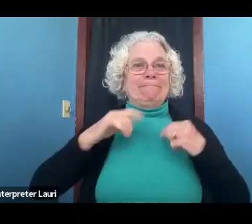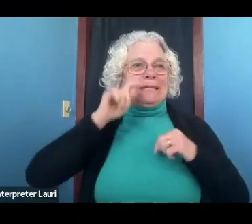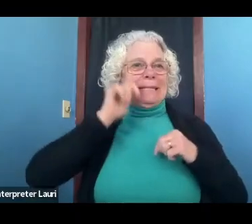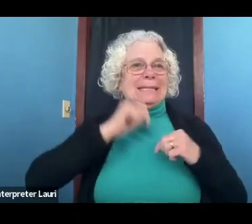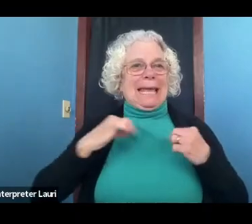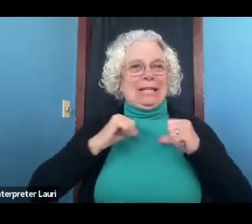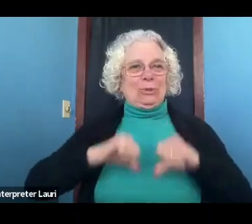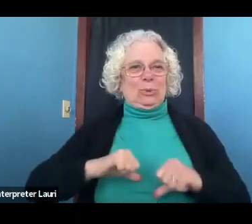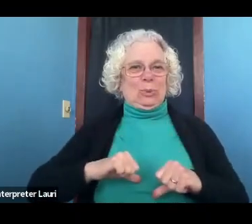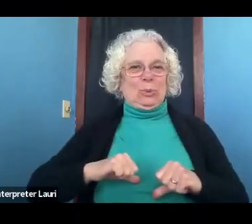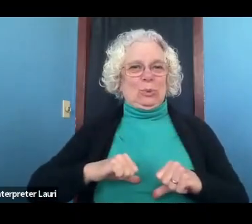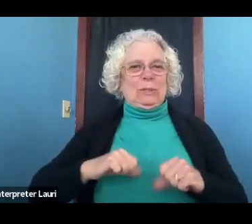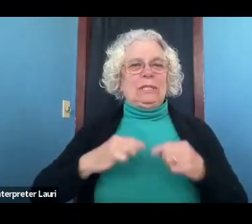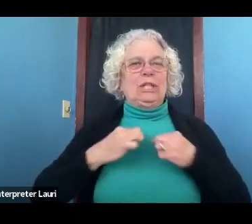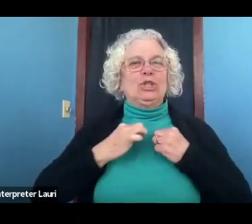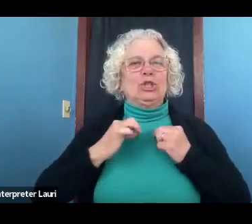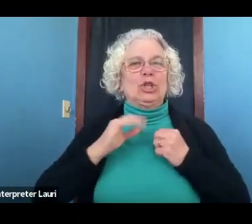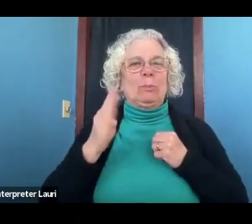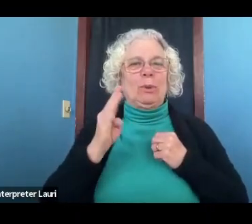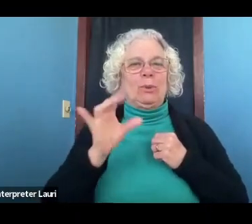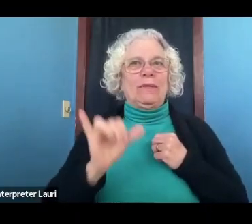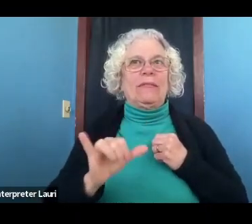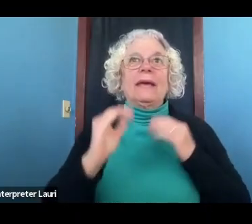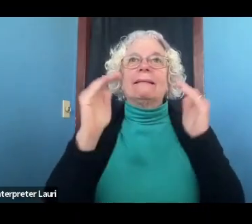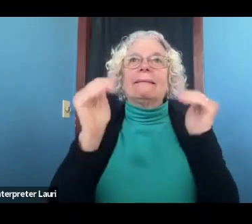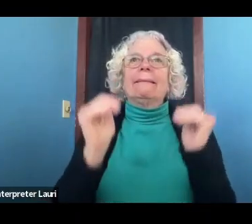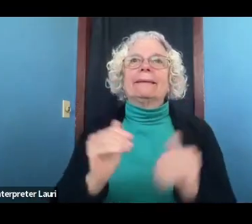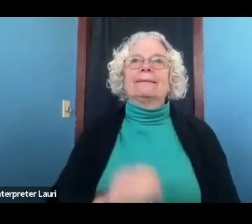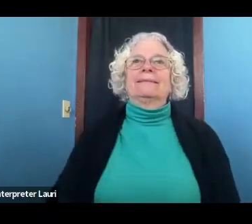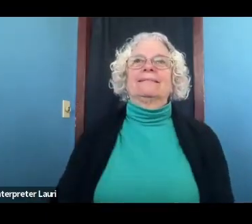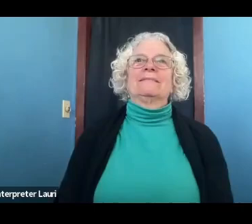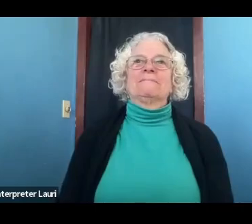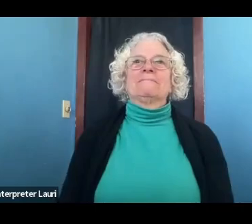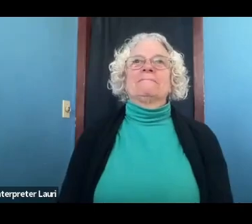shirt. Let's go to the next slide.